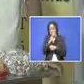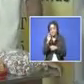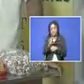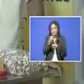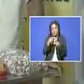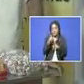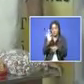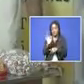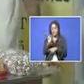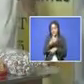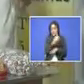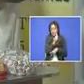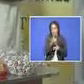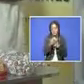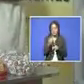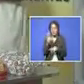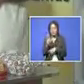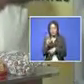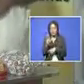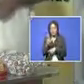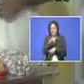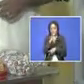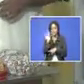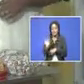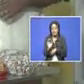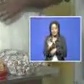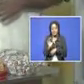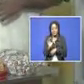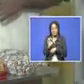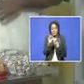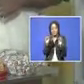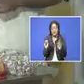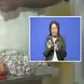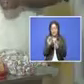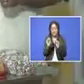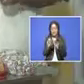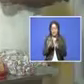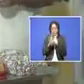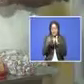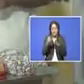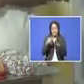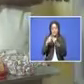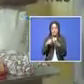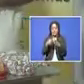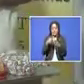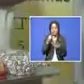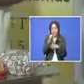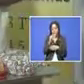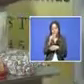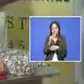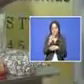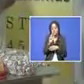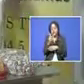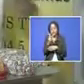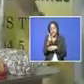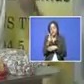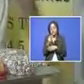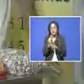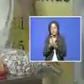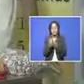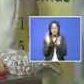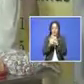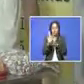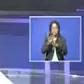on Saturdays. We are open until the 23rd. 24th is Sunday, so we'll be closed on the